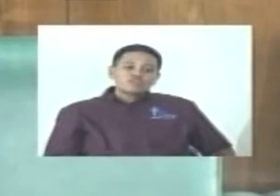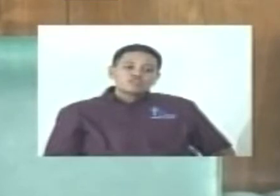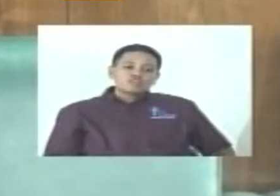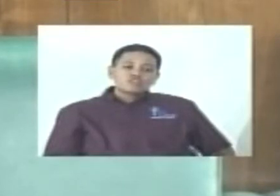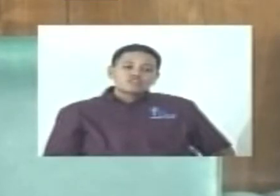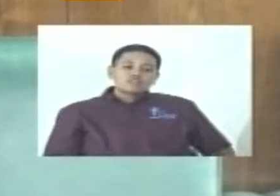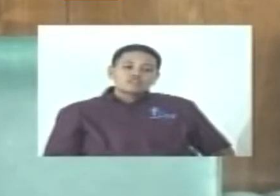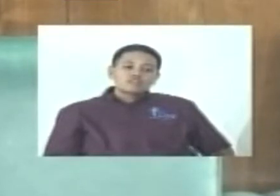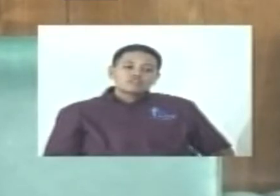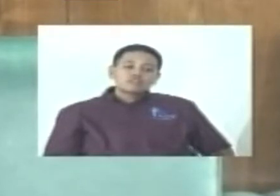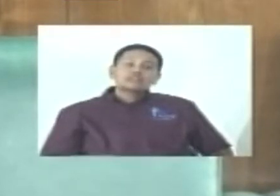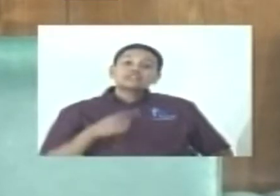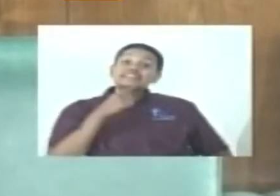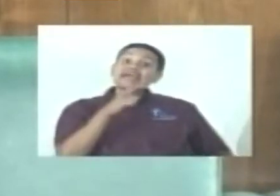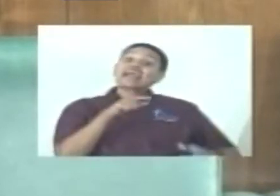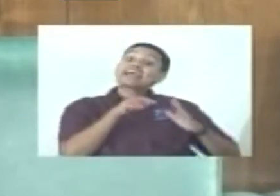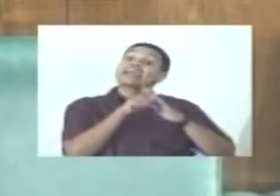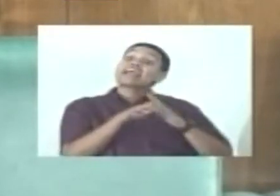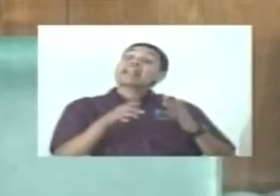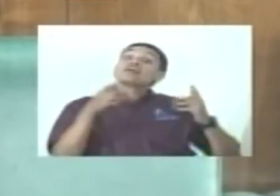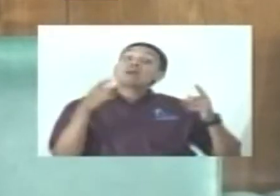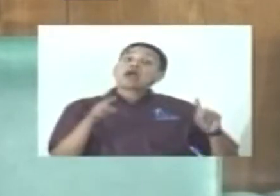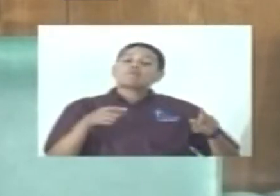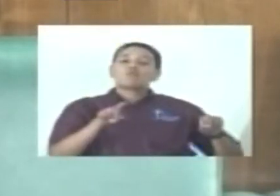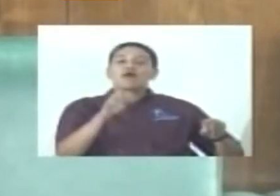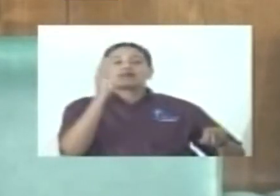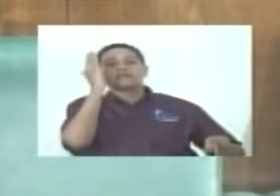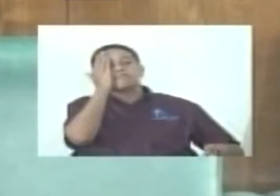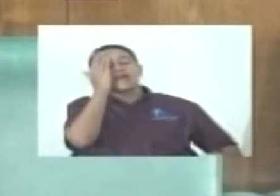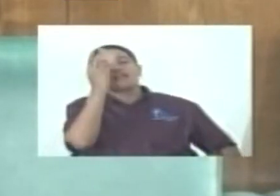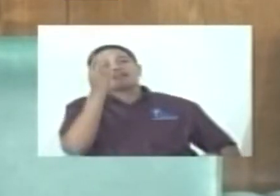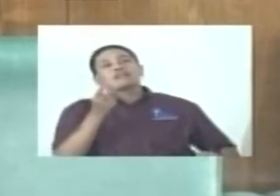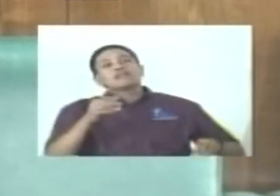occurred while she was in her bed.